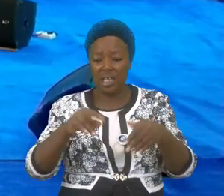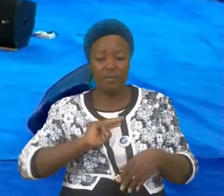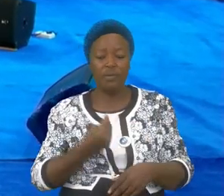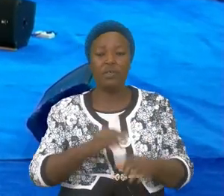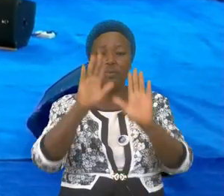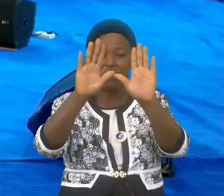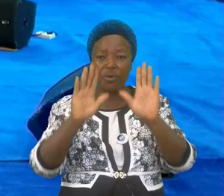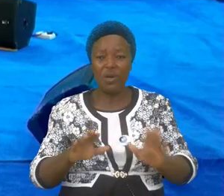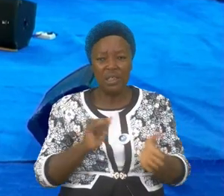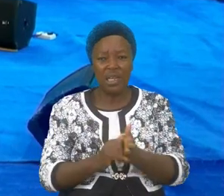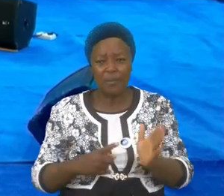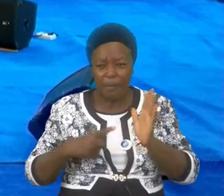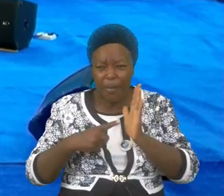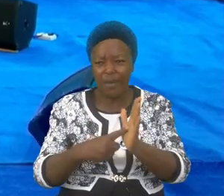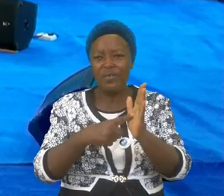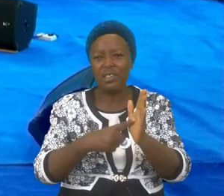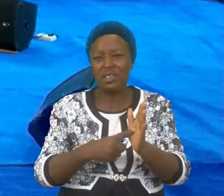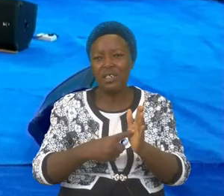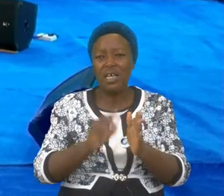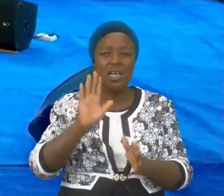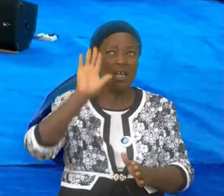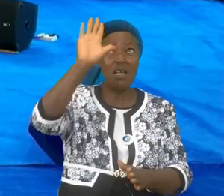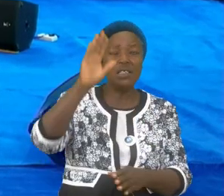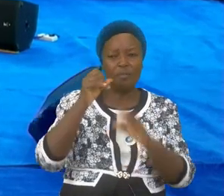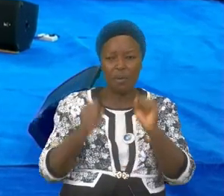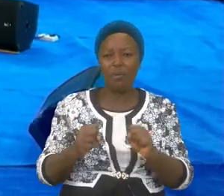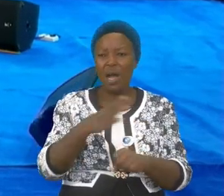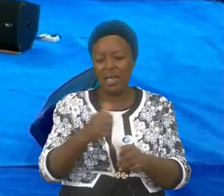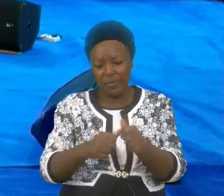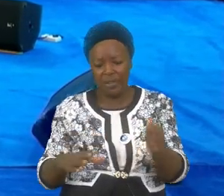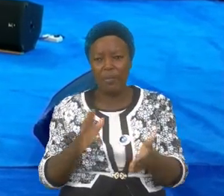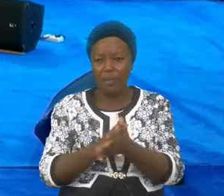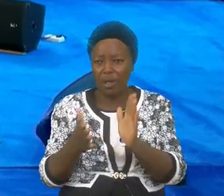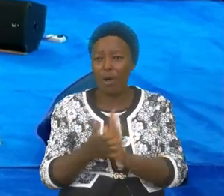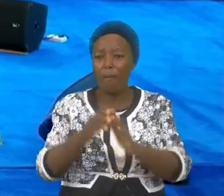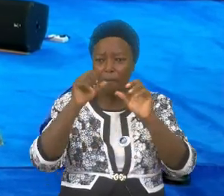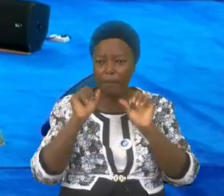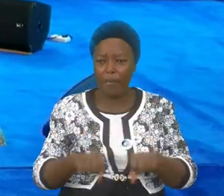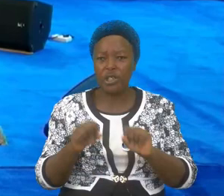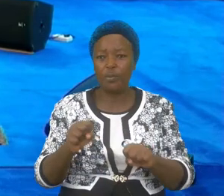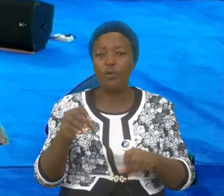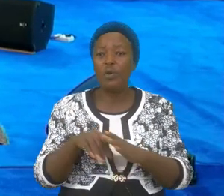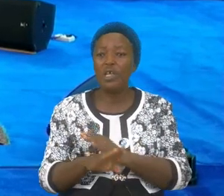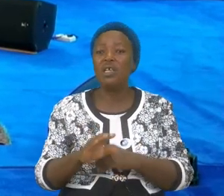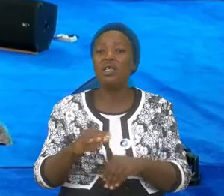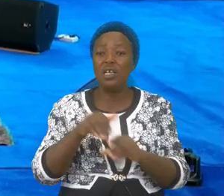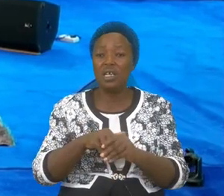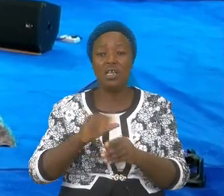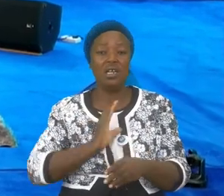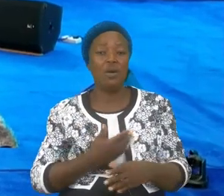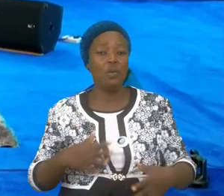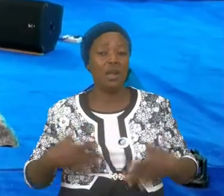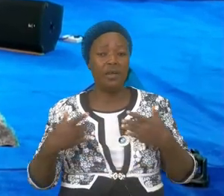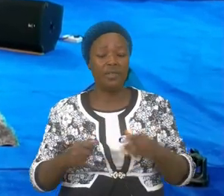everything becomes possible in our lives. Direct connection with